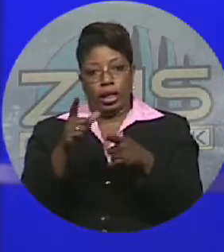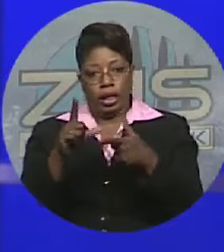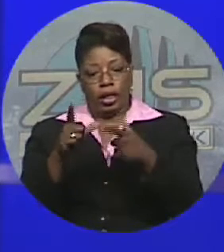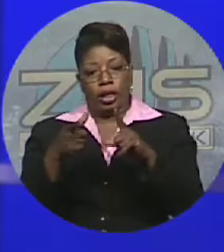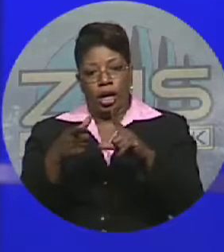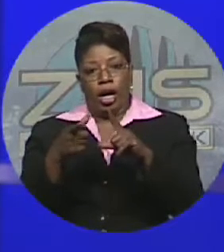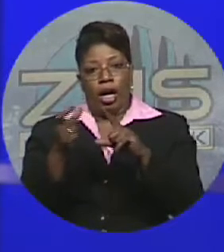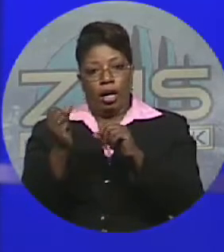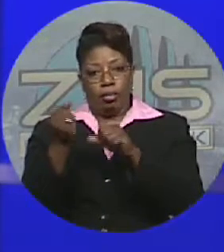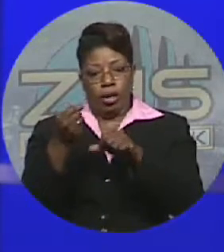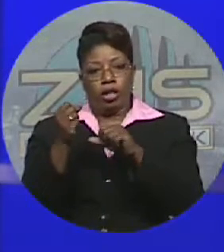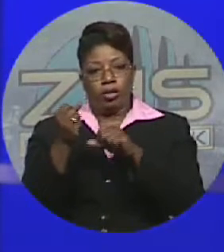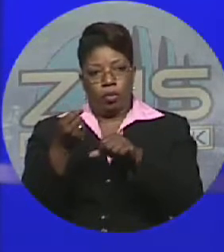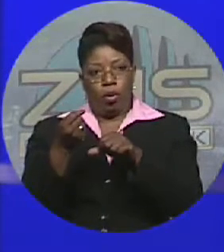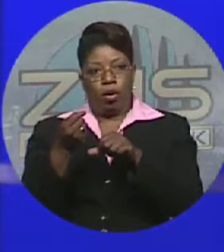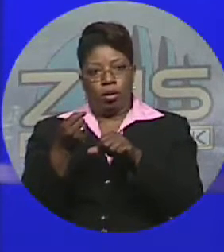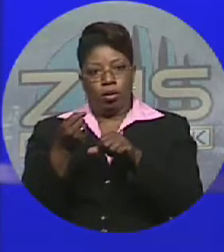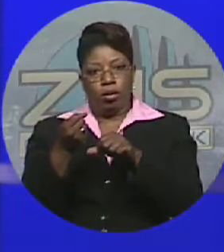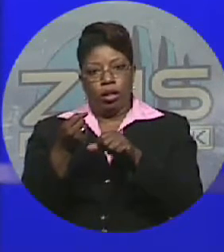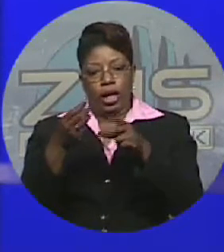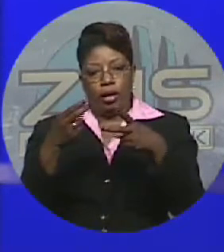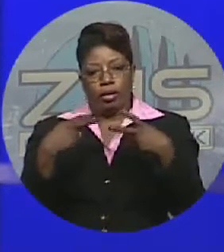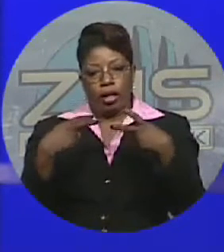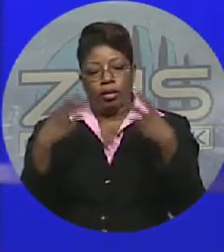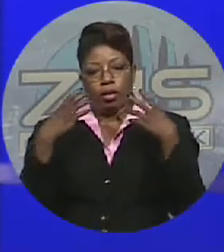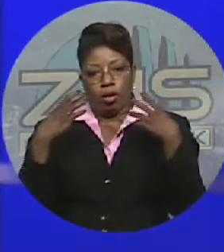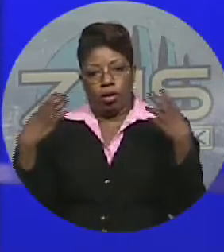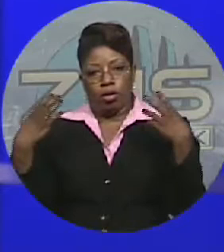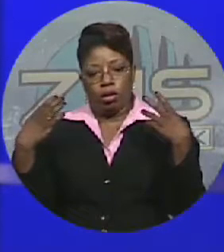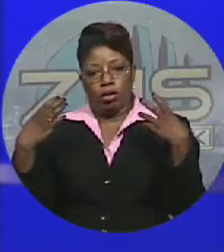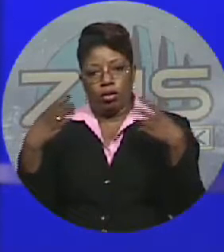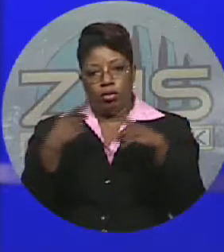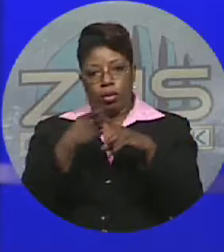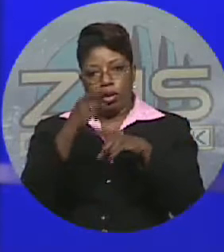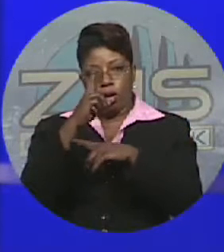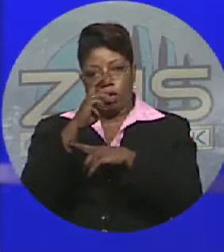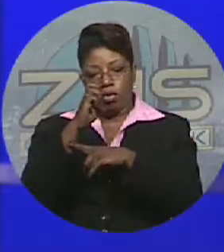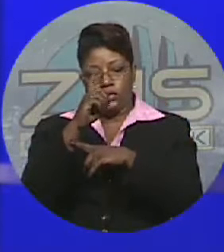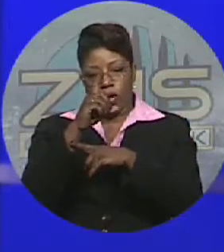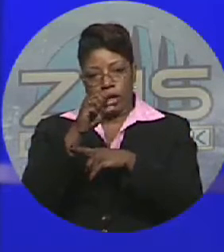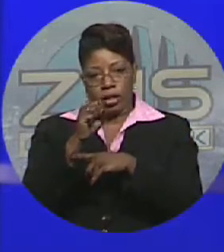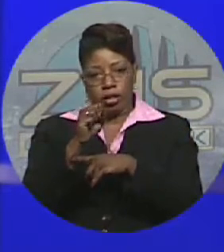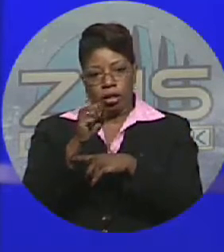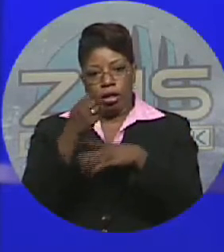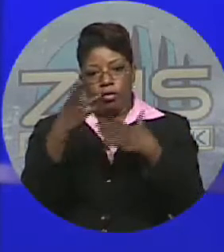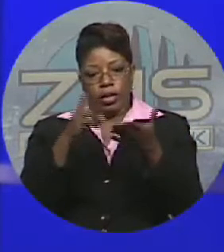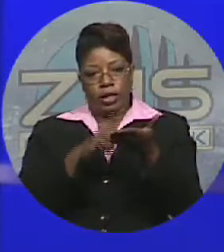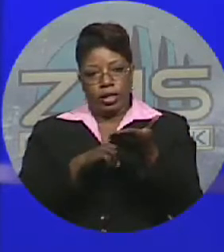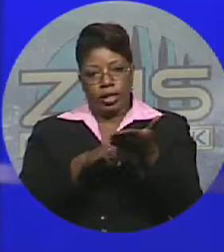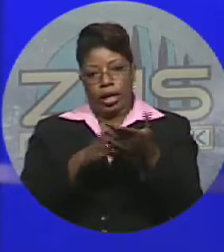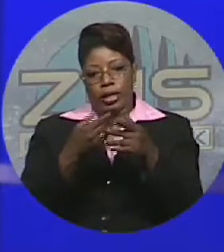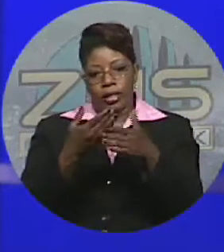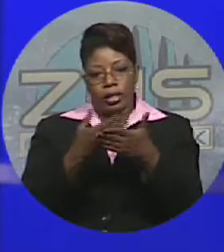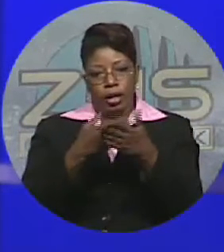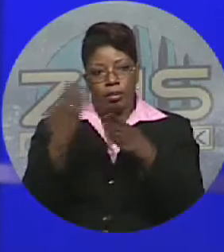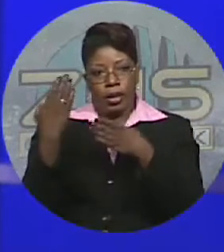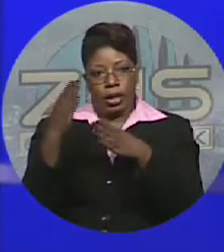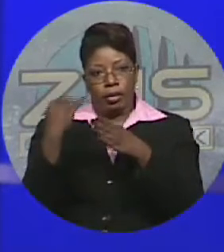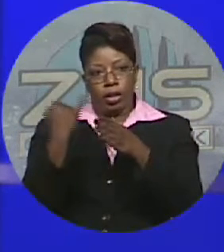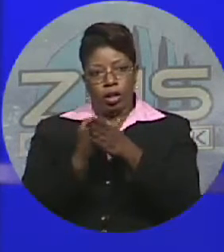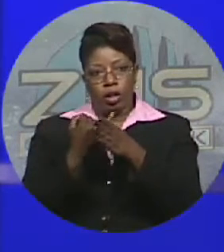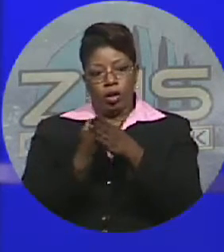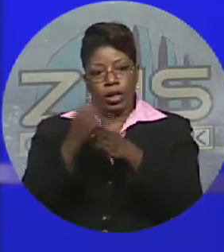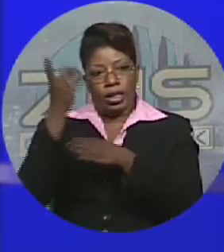weekend. That group included a couple of scouts from the Cincinnati Reds who had already signed a couple of Bahamians,